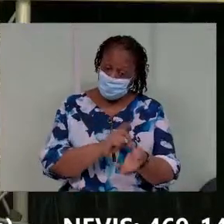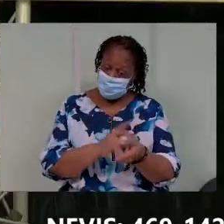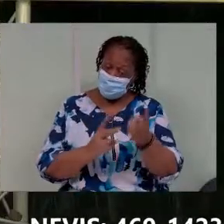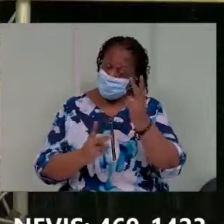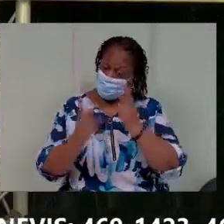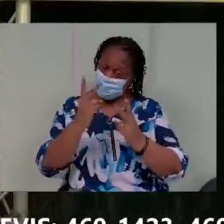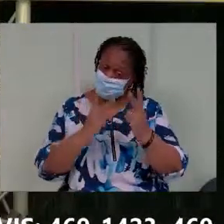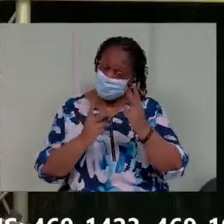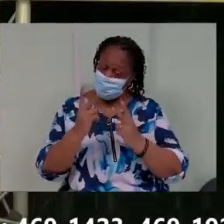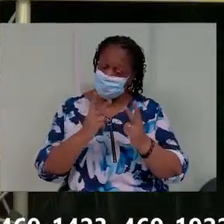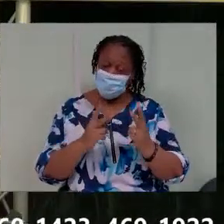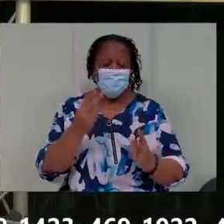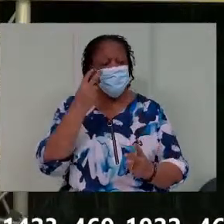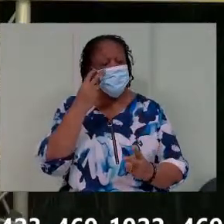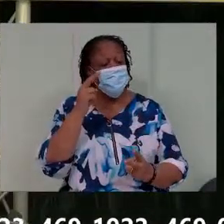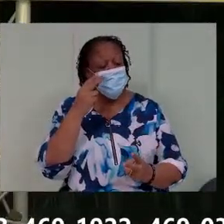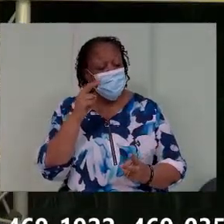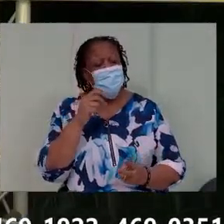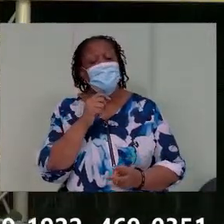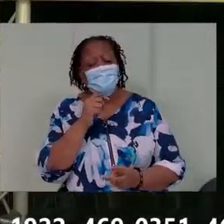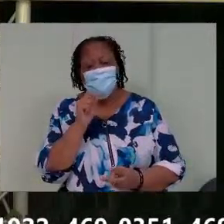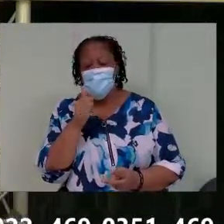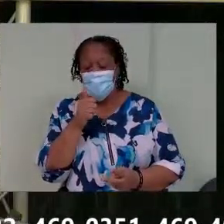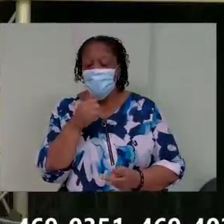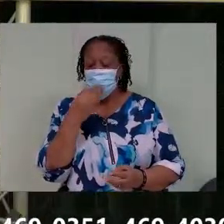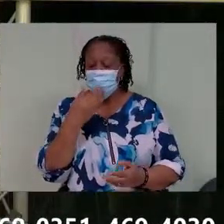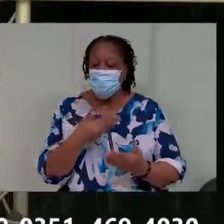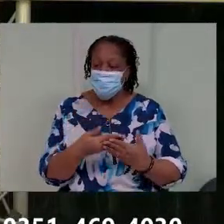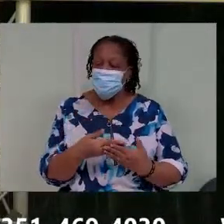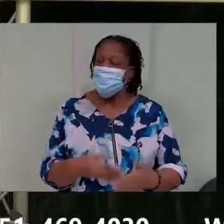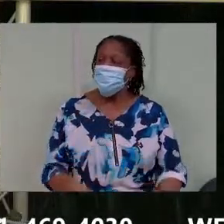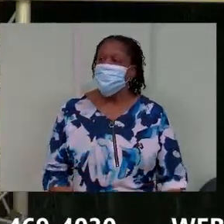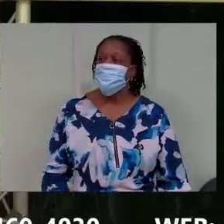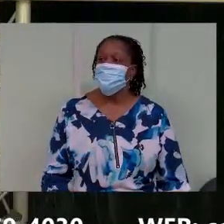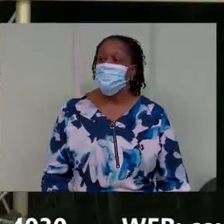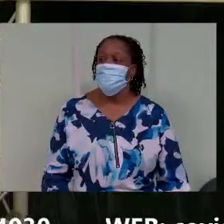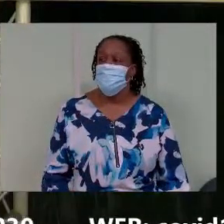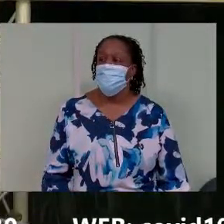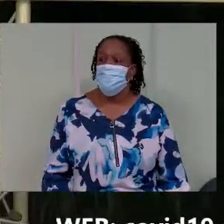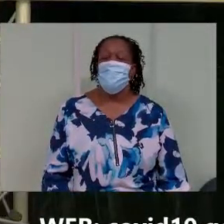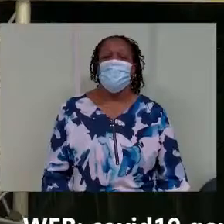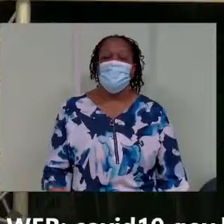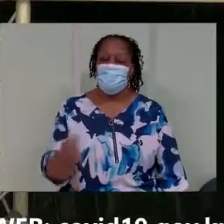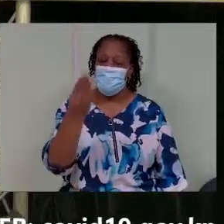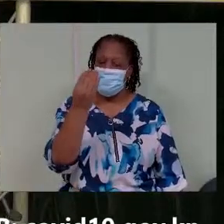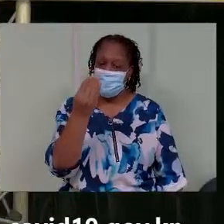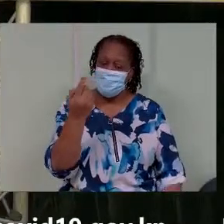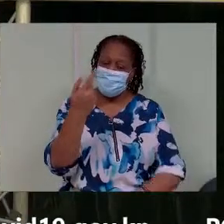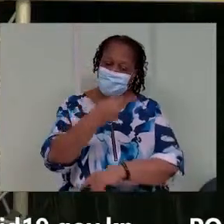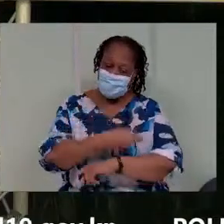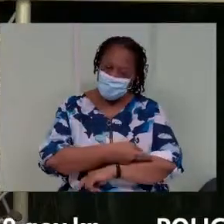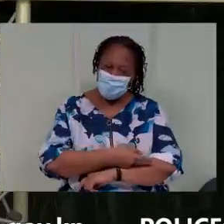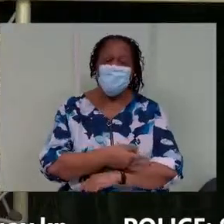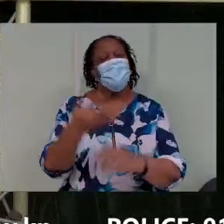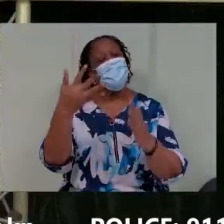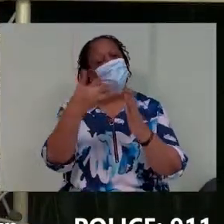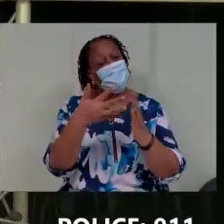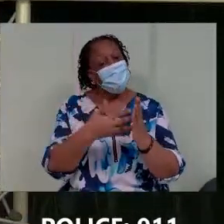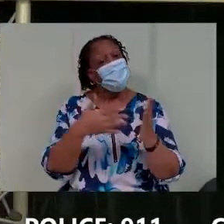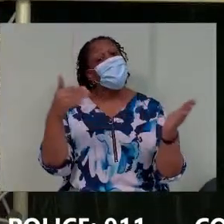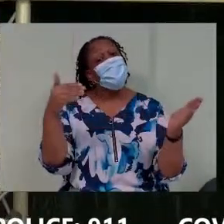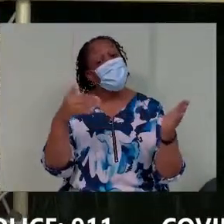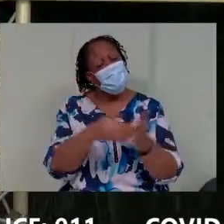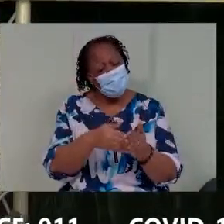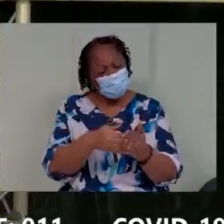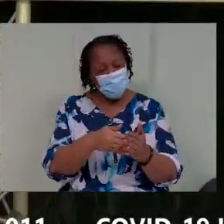same as we are doing with the government-designated quarantine facilities. And at the end of the 14th day, you will still be tested